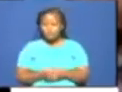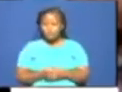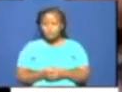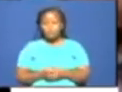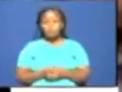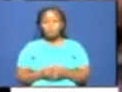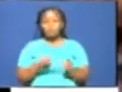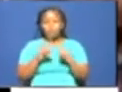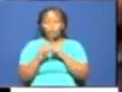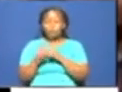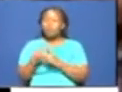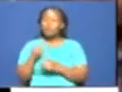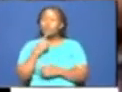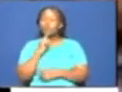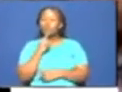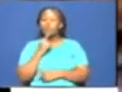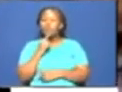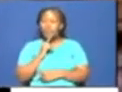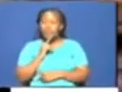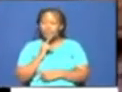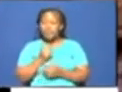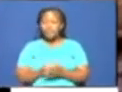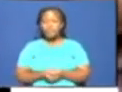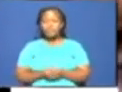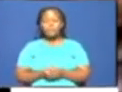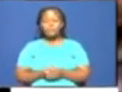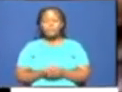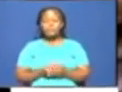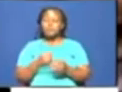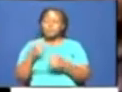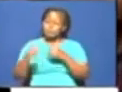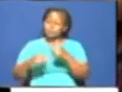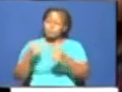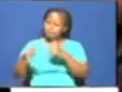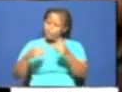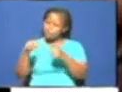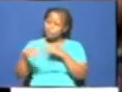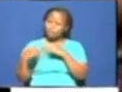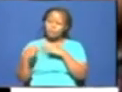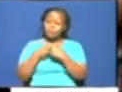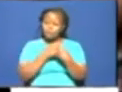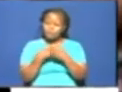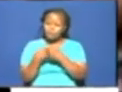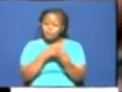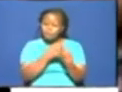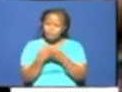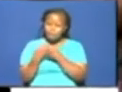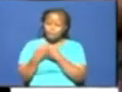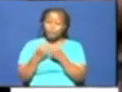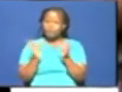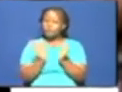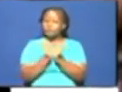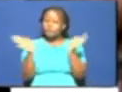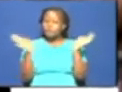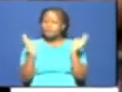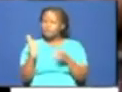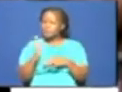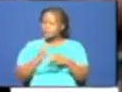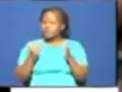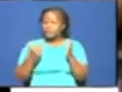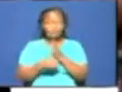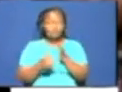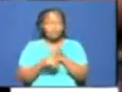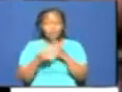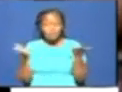In Turkana, the continuing challenge of general insecurity,